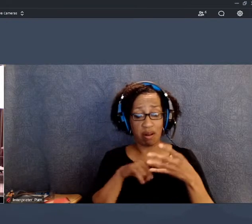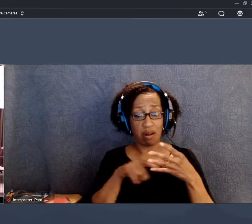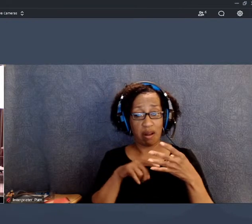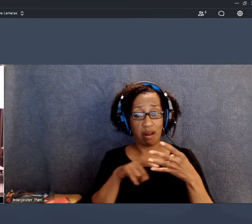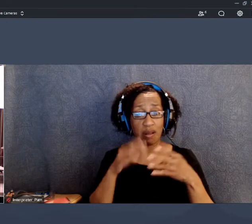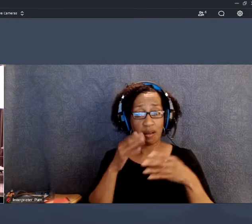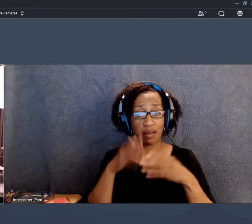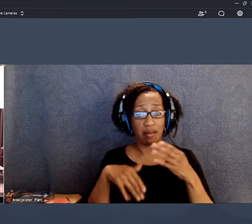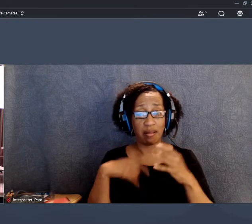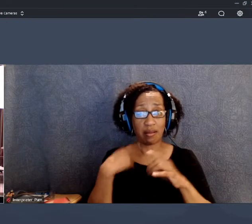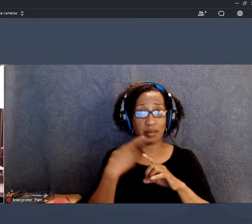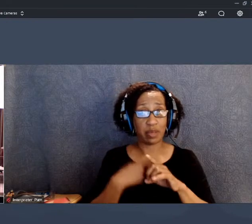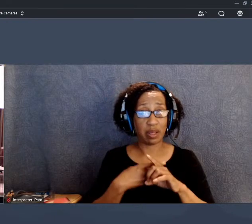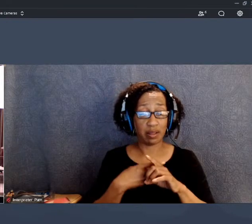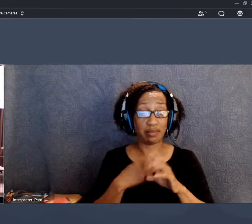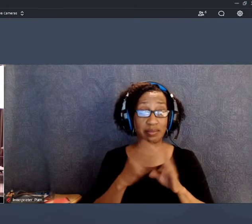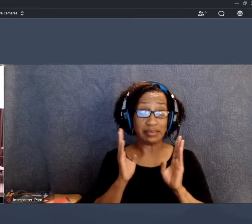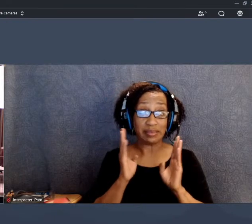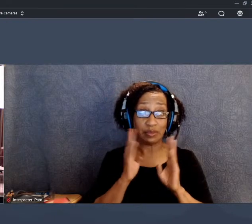we're in trouble.